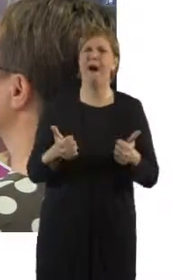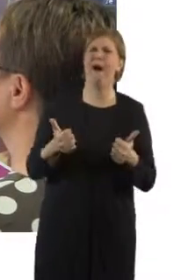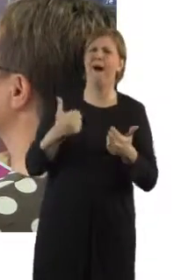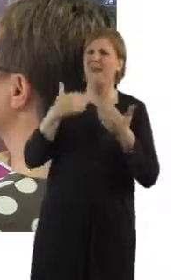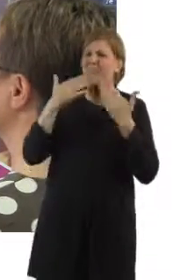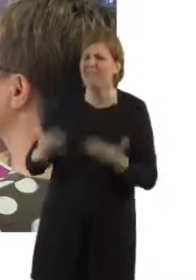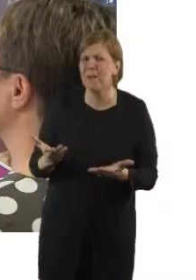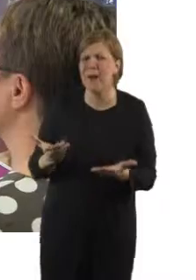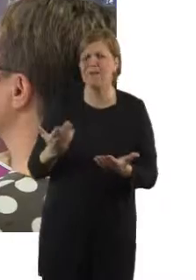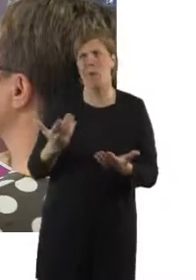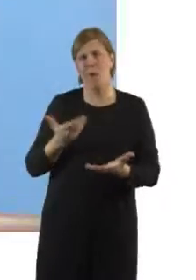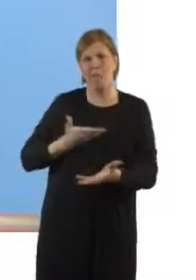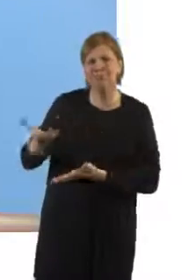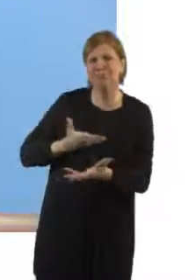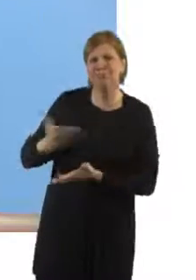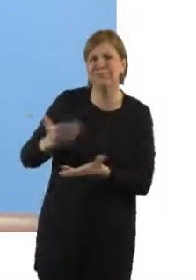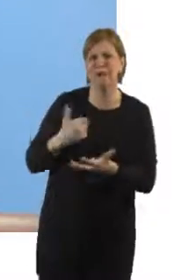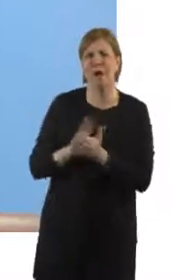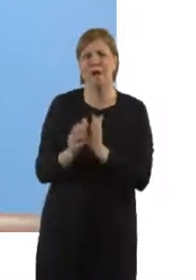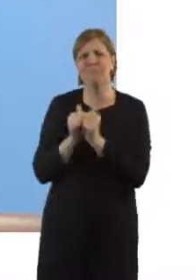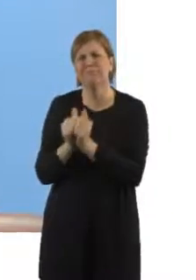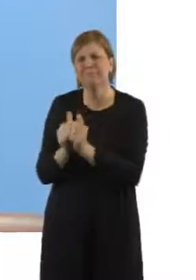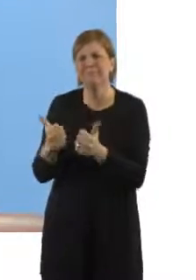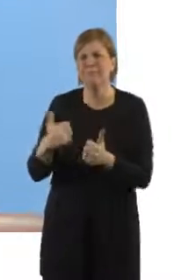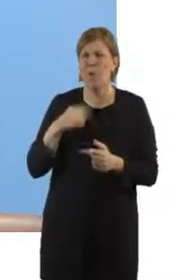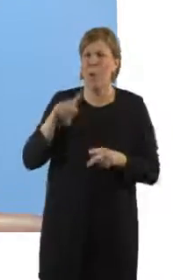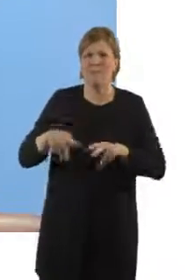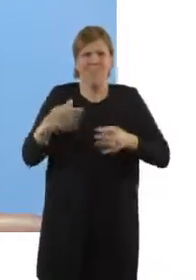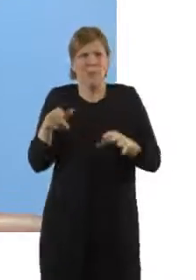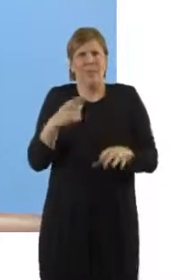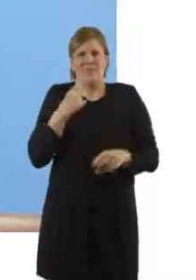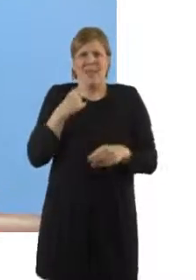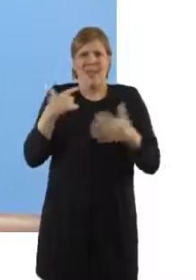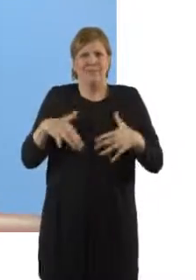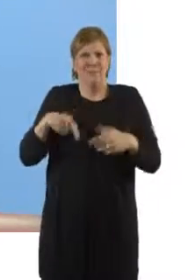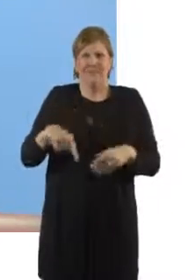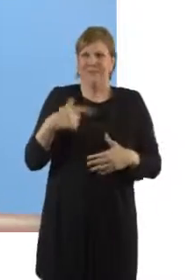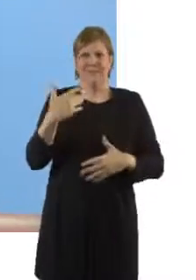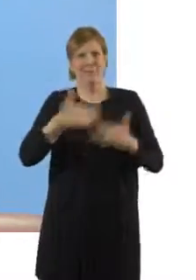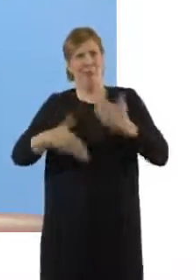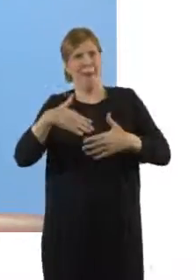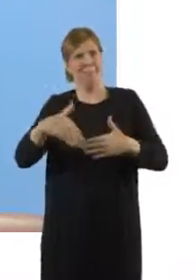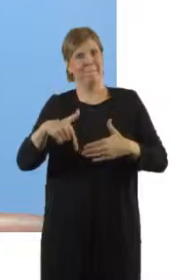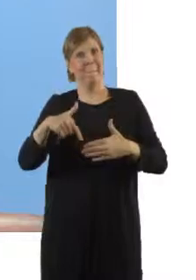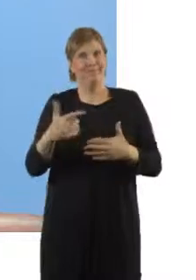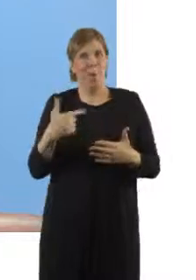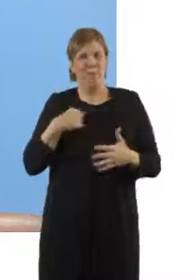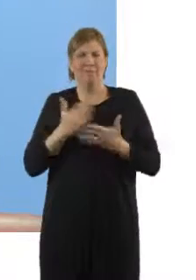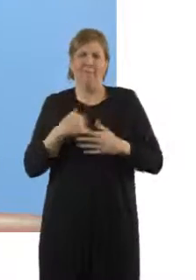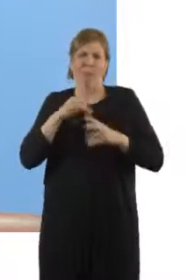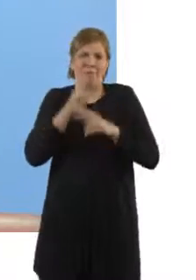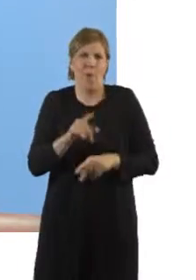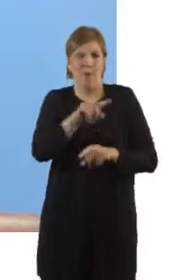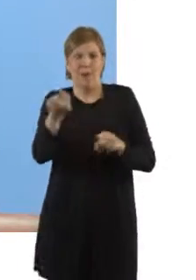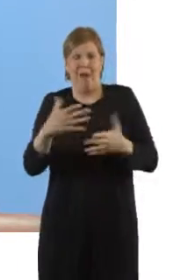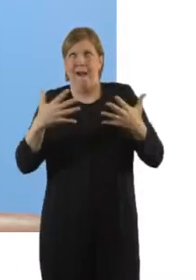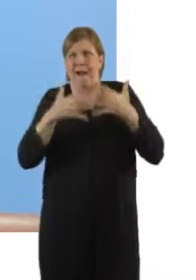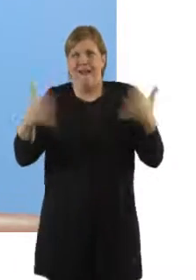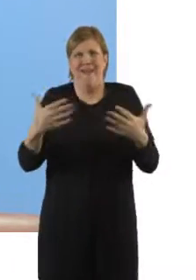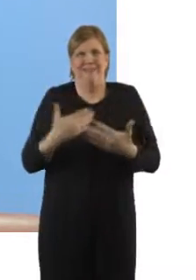with us. We really appreciate it. I hope you find the information in this programme useful and that you're looking forward to welcoming your new baby.